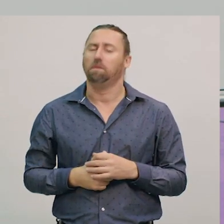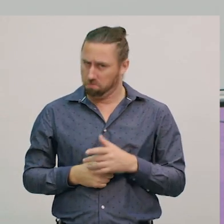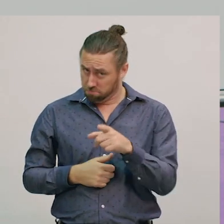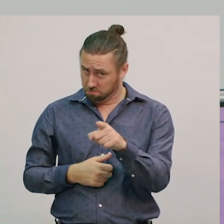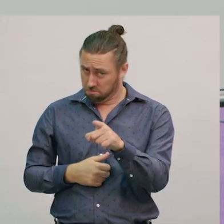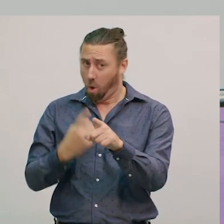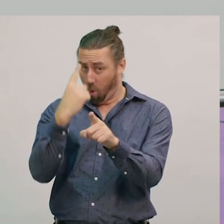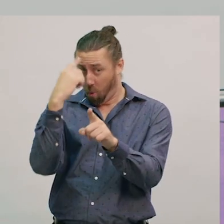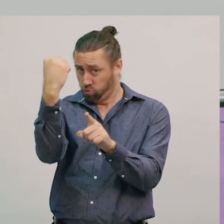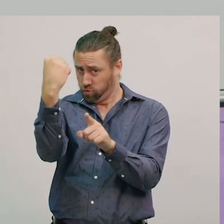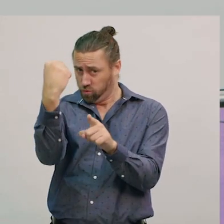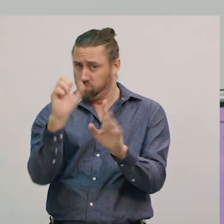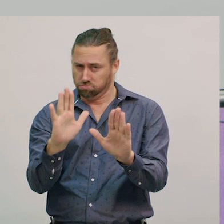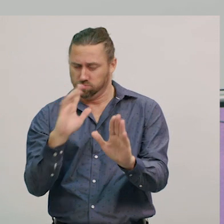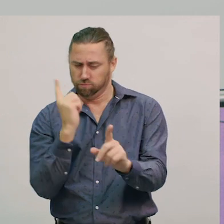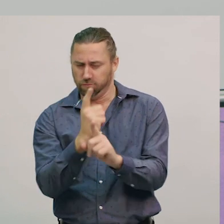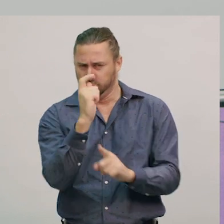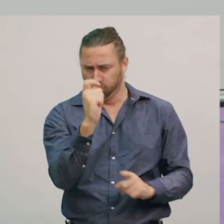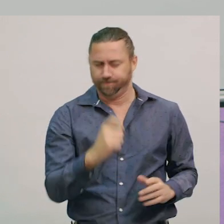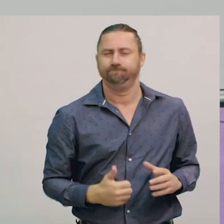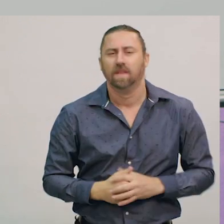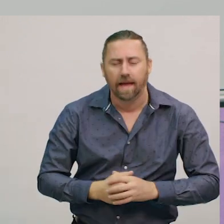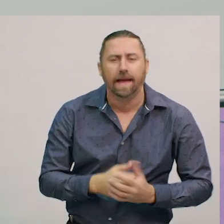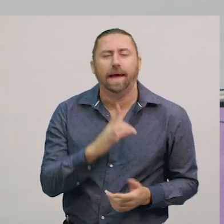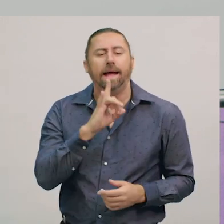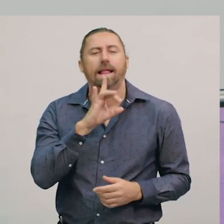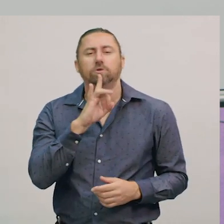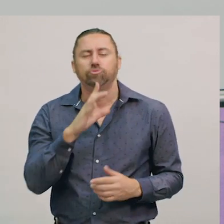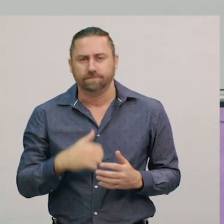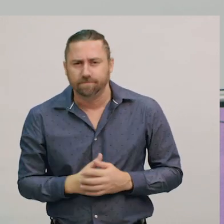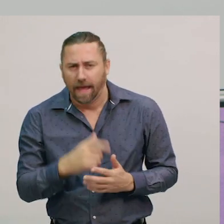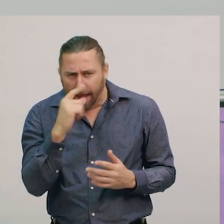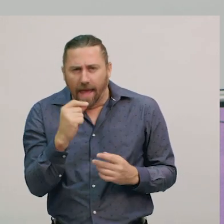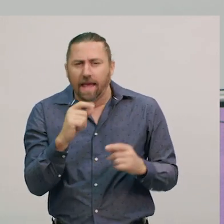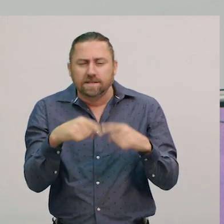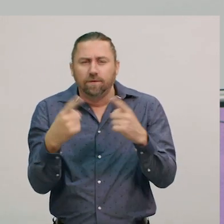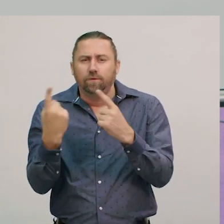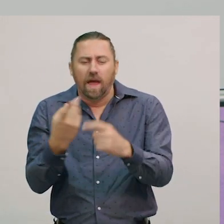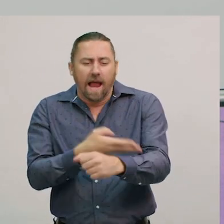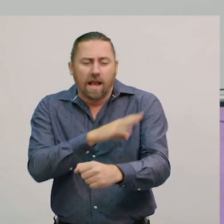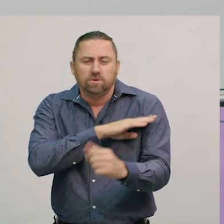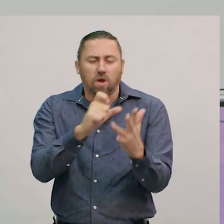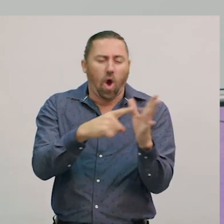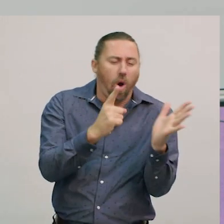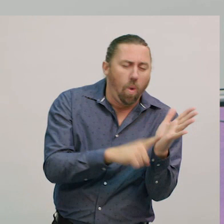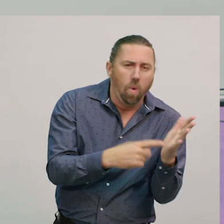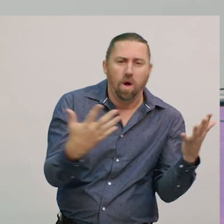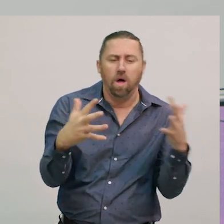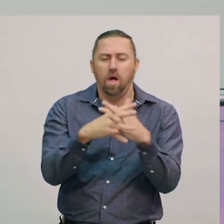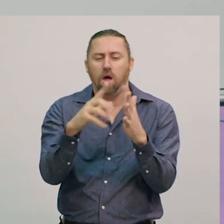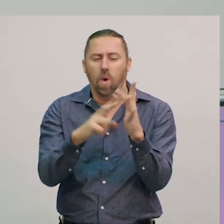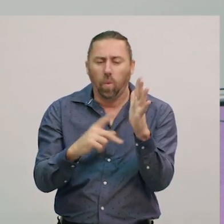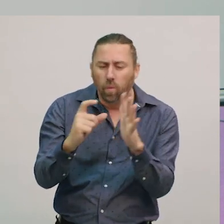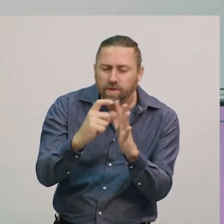we're going to come back to them in a minute. Electricity can be generated from a variety of energy sources: coal, wind, and of course,